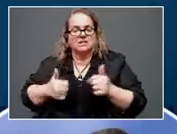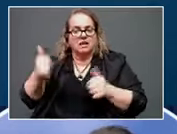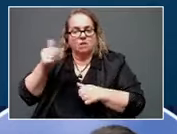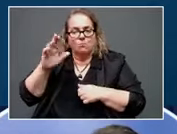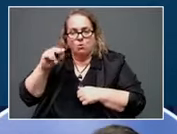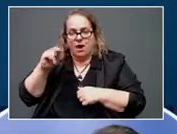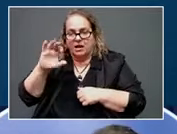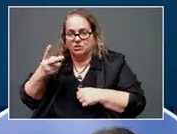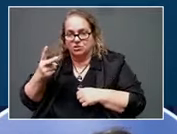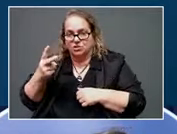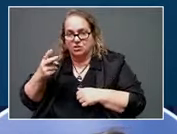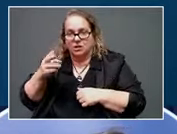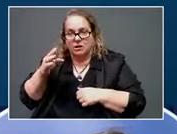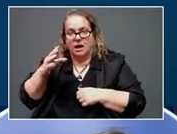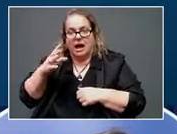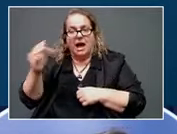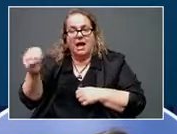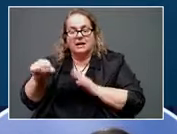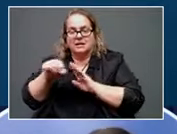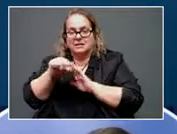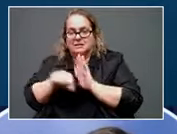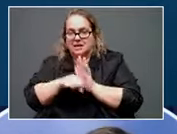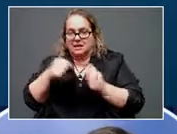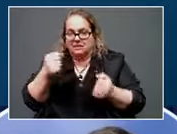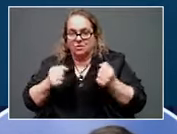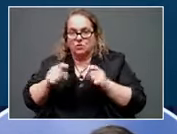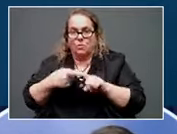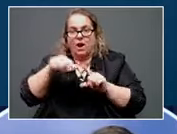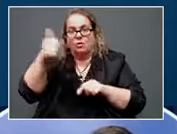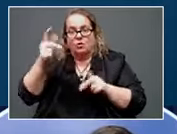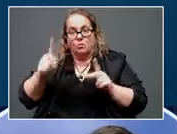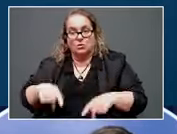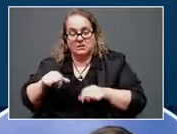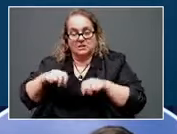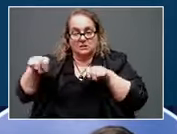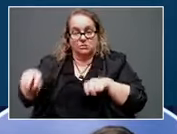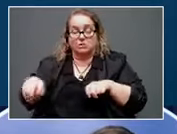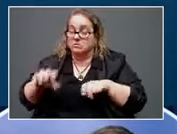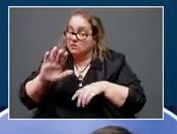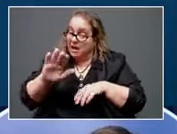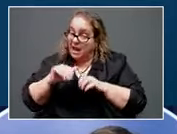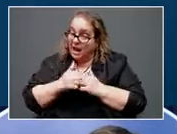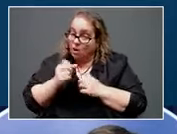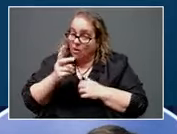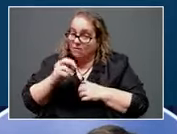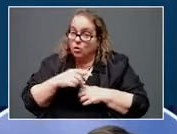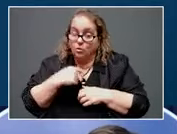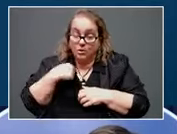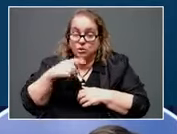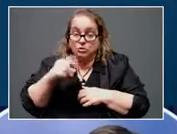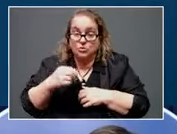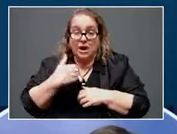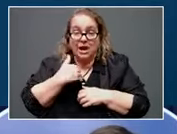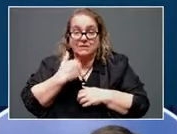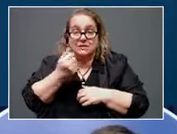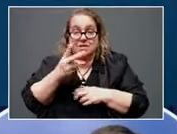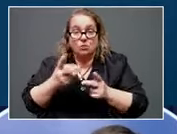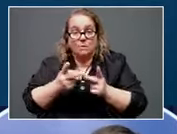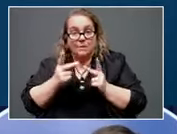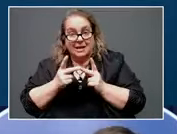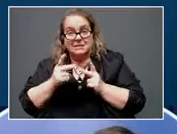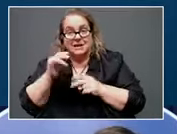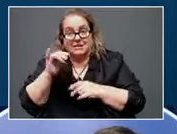in-state vehicles when another employee is present. However, we do have a number of facilities that are congregate care